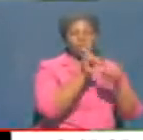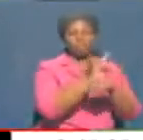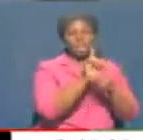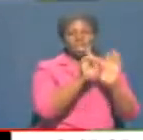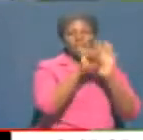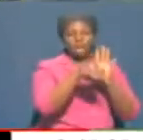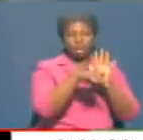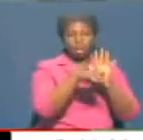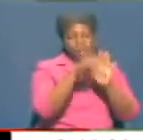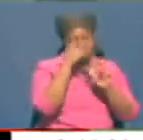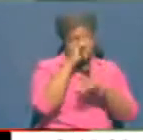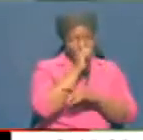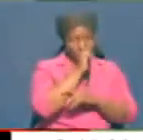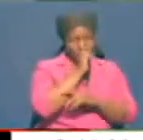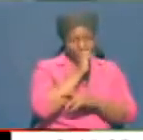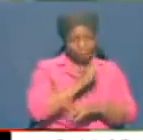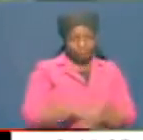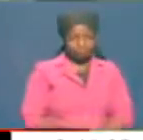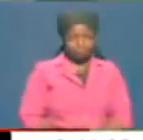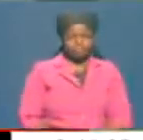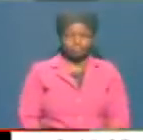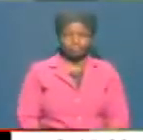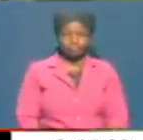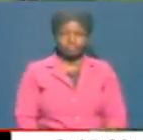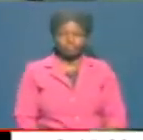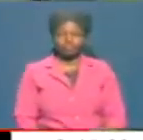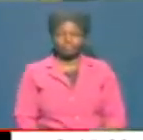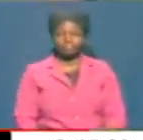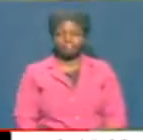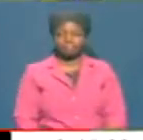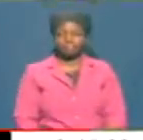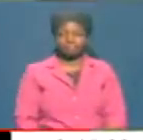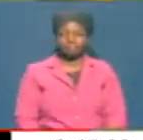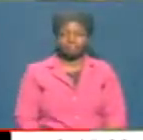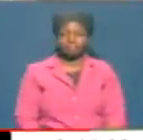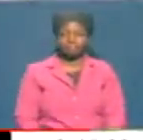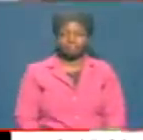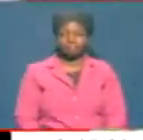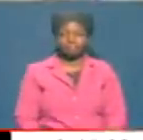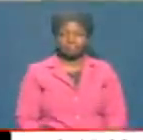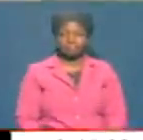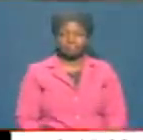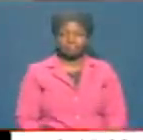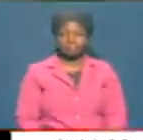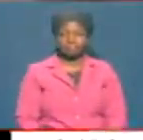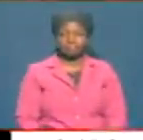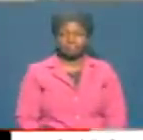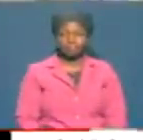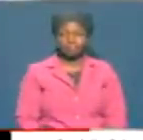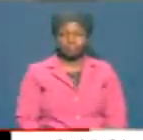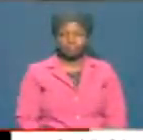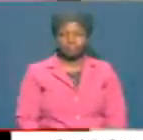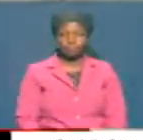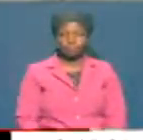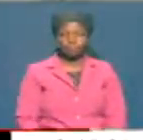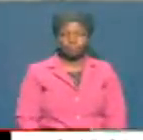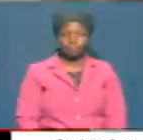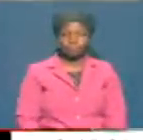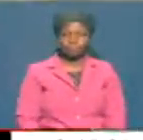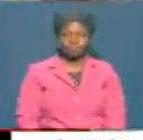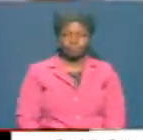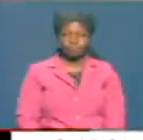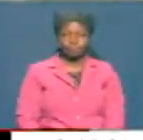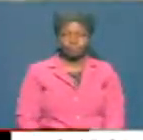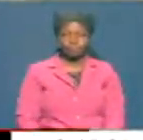by Bobo picks out Flavin Mawete, and an easy tap in there by Aisha Mnuka,